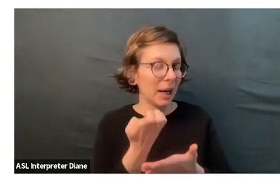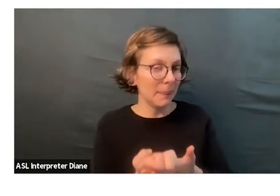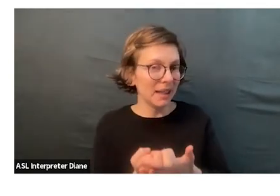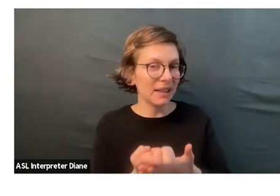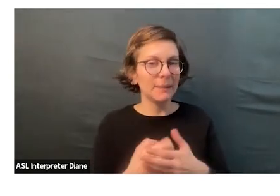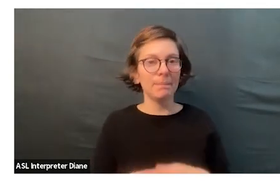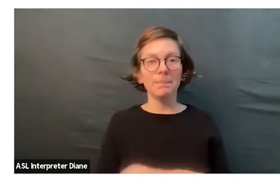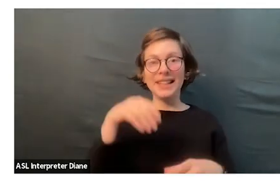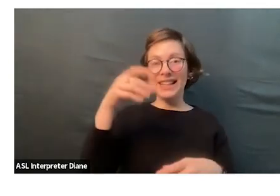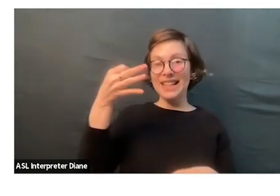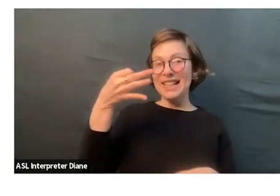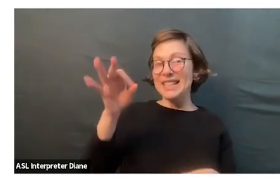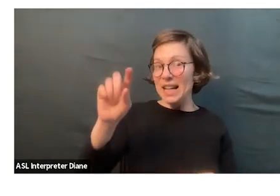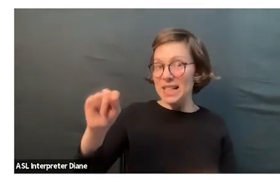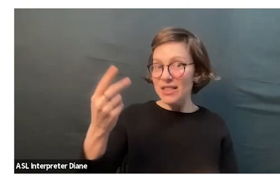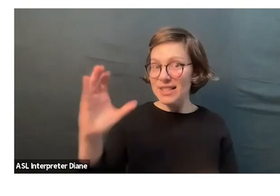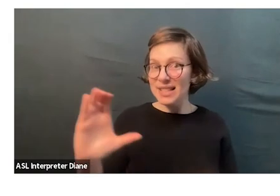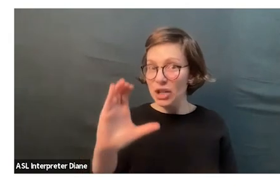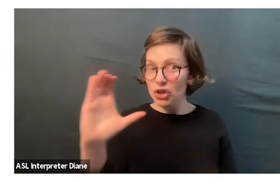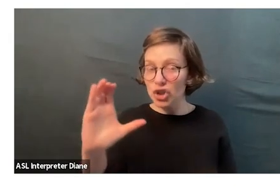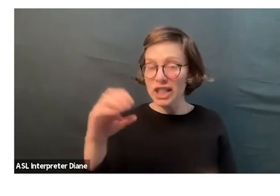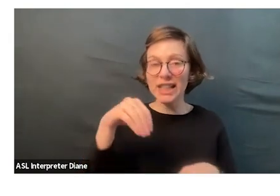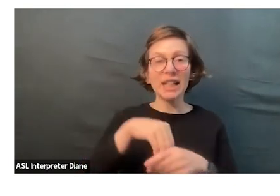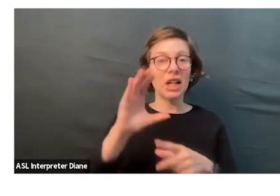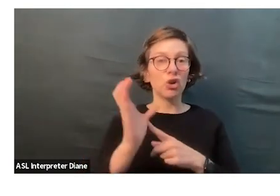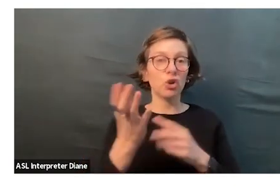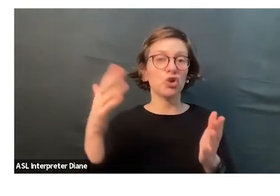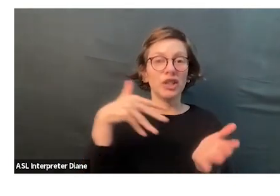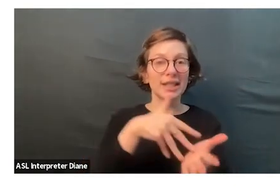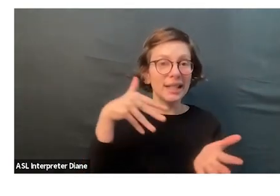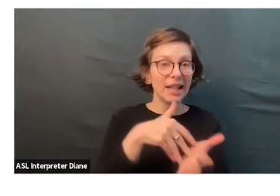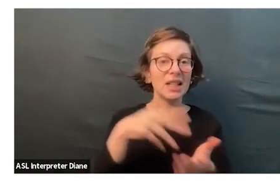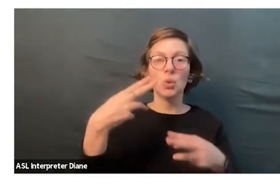how Orientalism continues to exist in our world today.